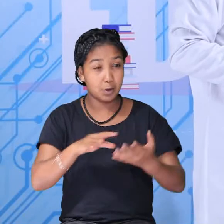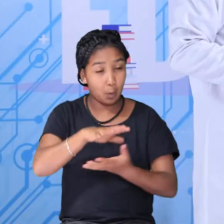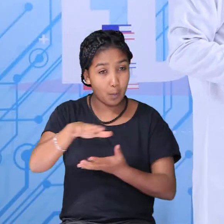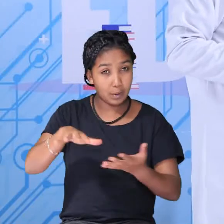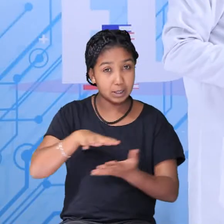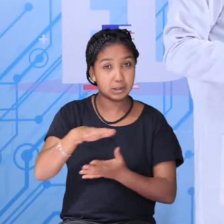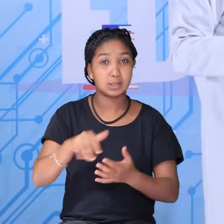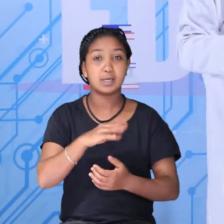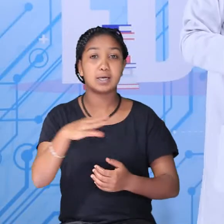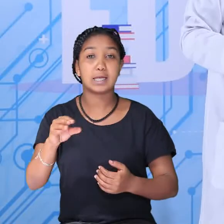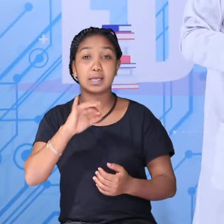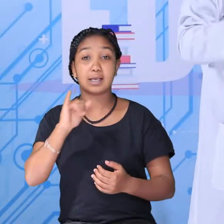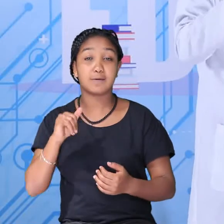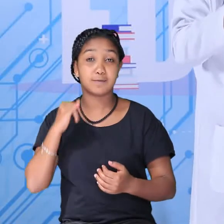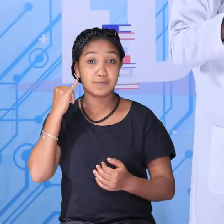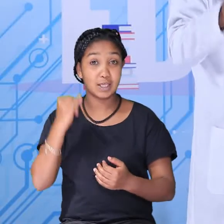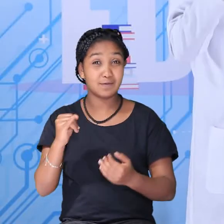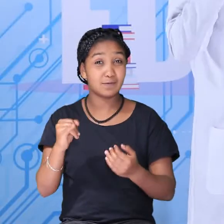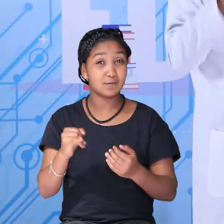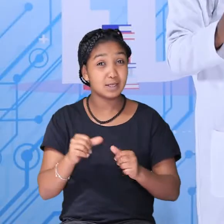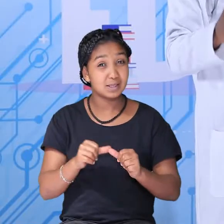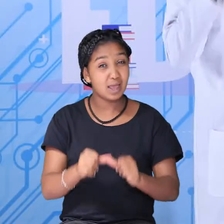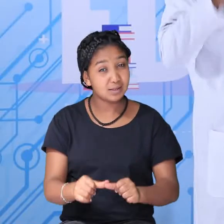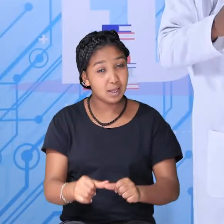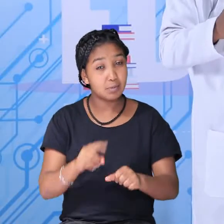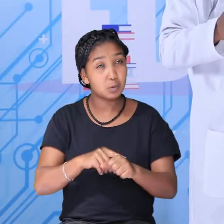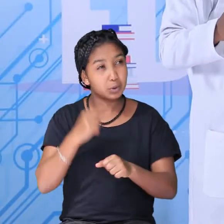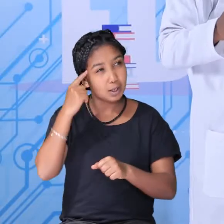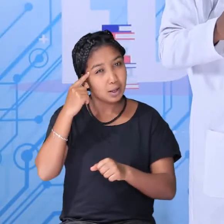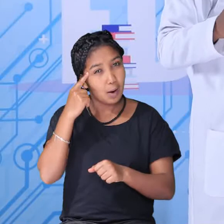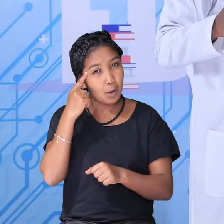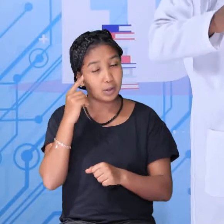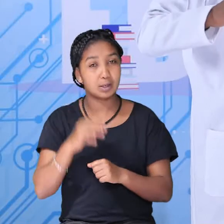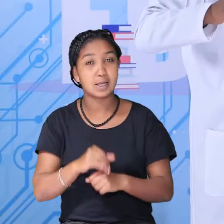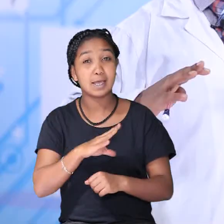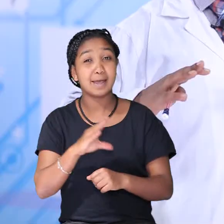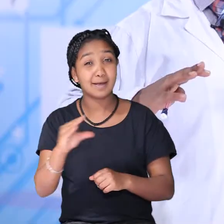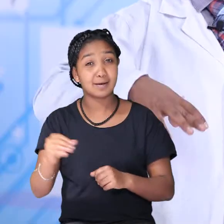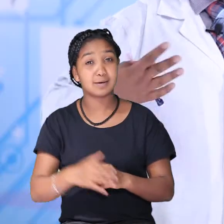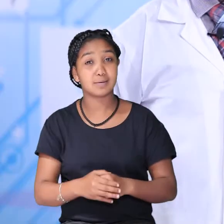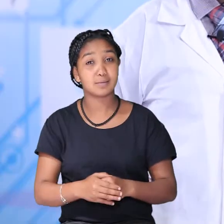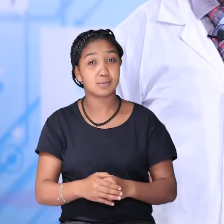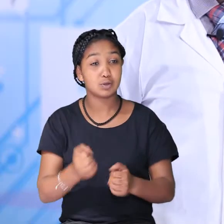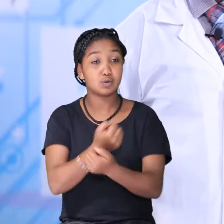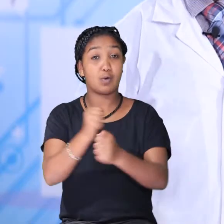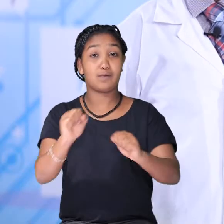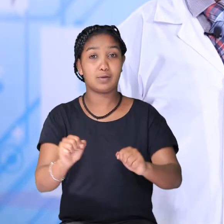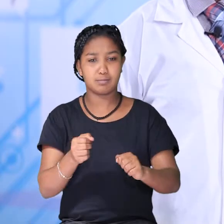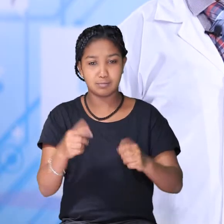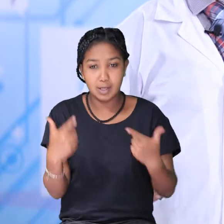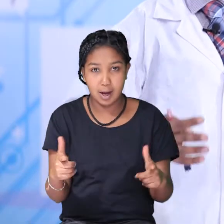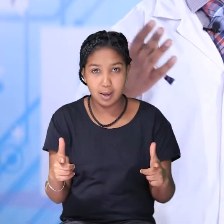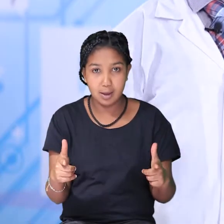complex, and if it takes time to think about it and solve it